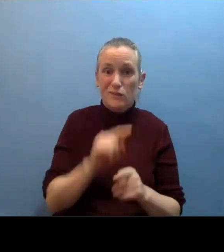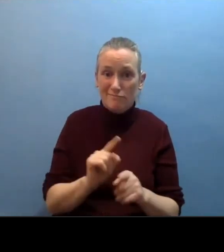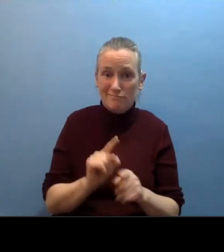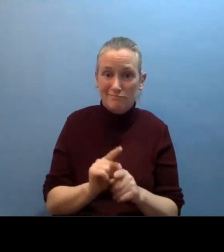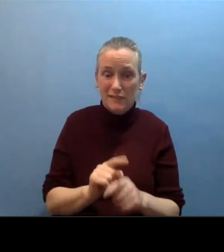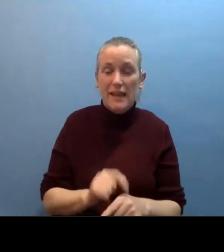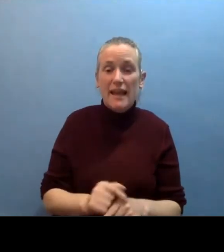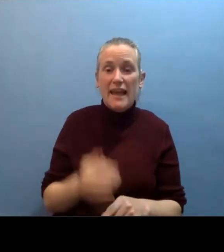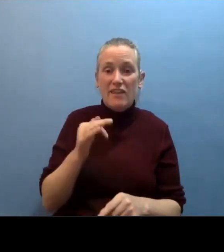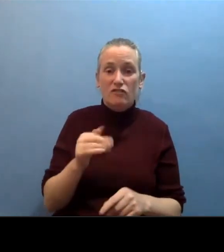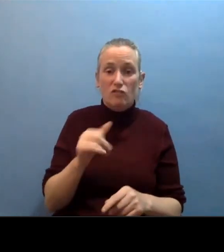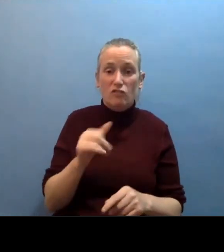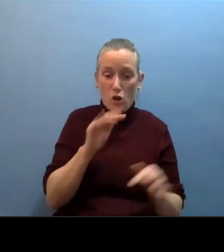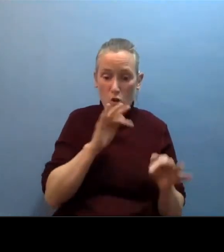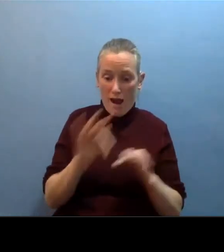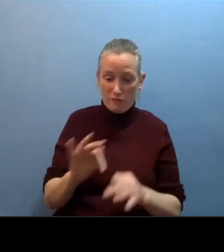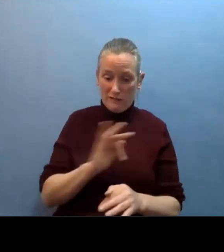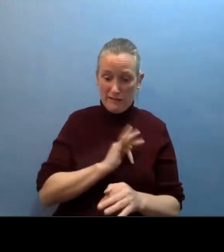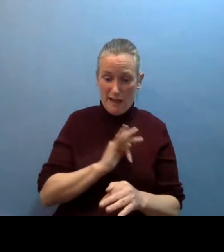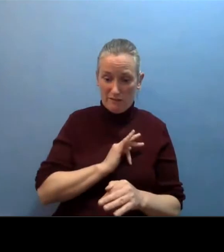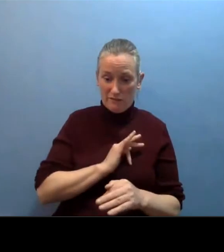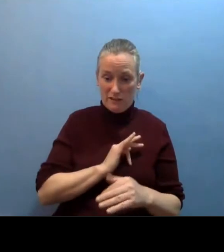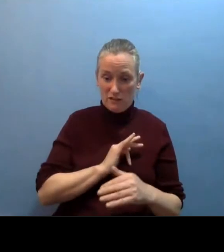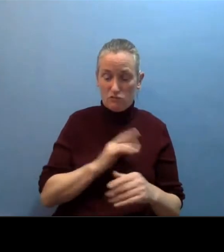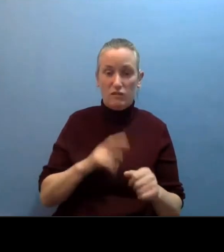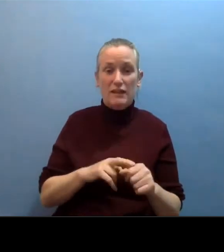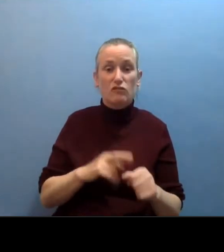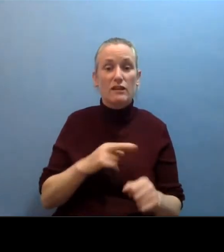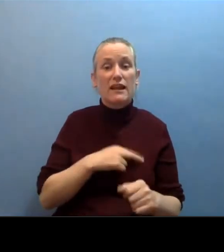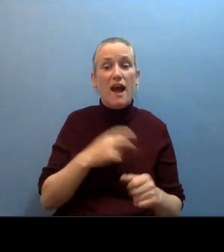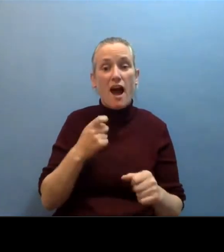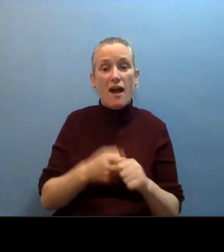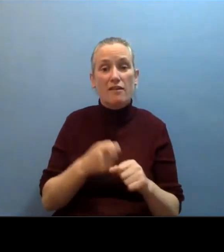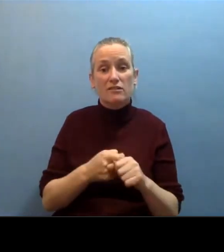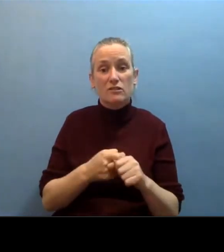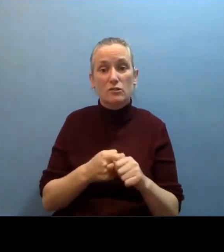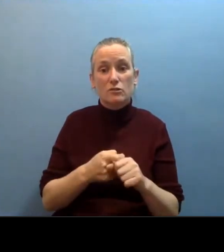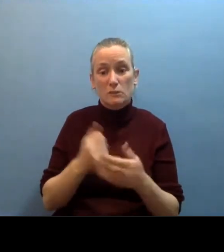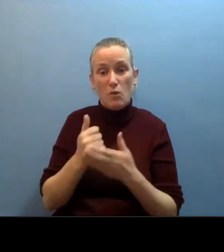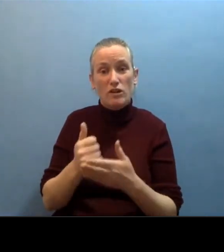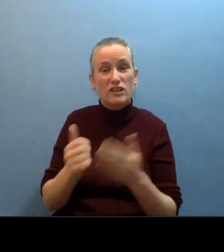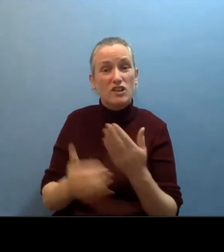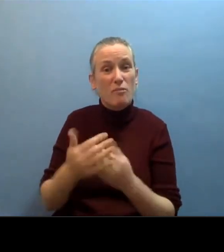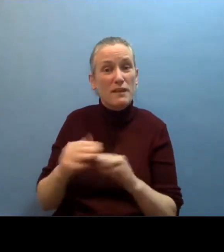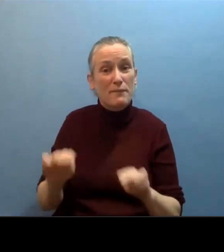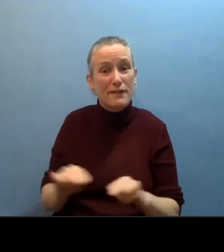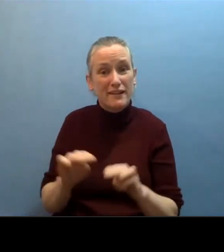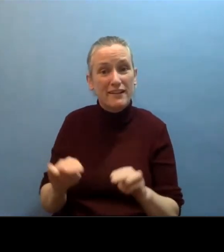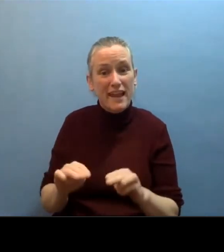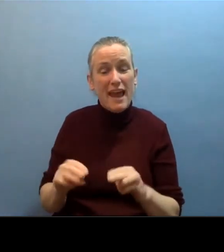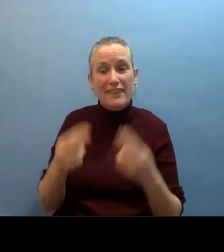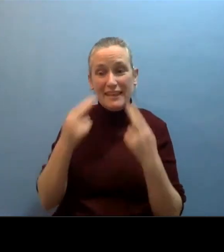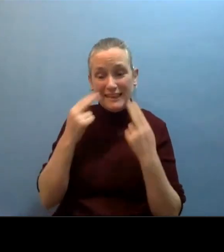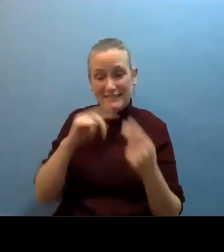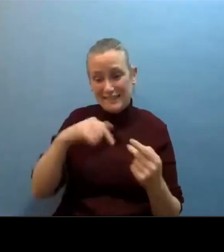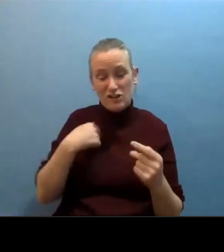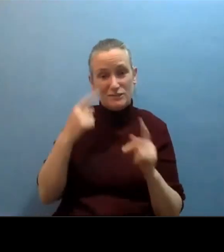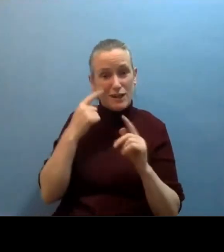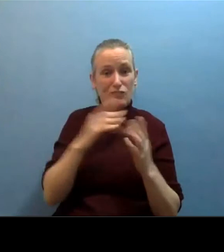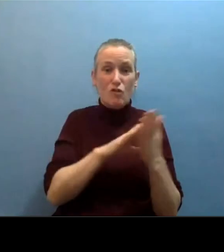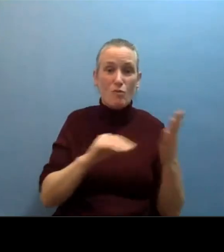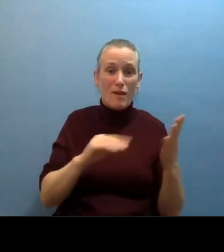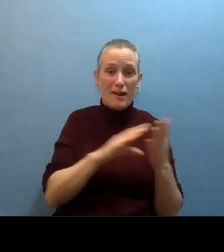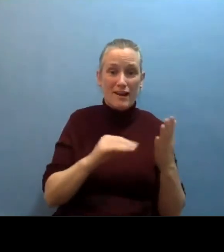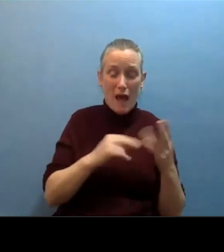we're not looking after ourselves, then it's really hard to be there for young people, and they need to see us role model how to support our own mental